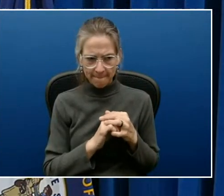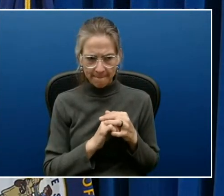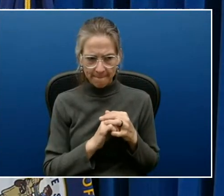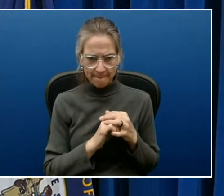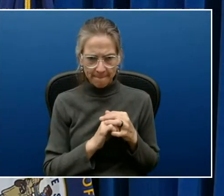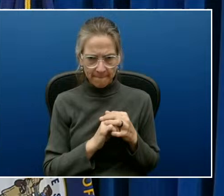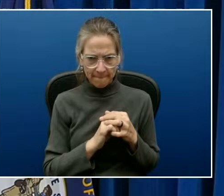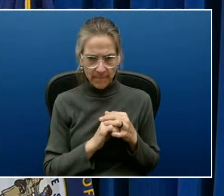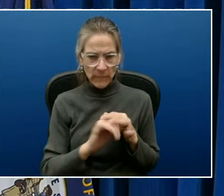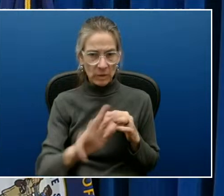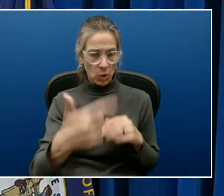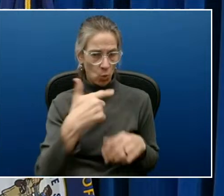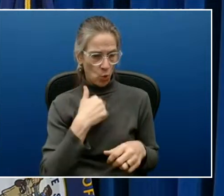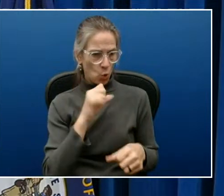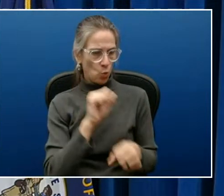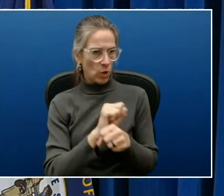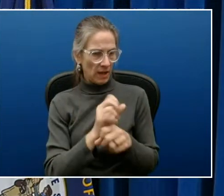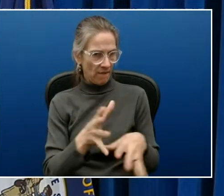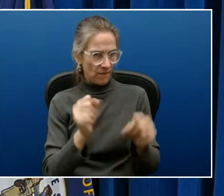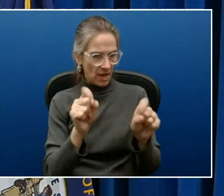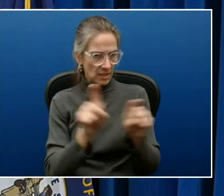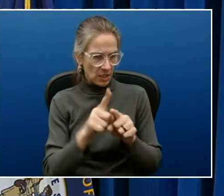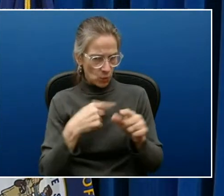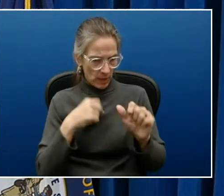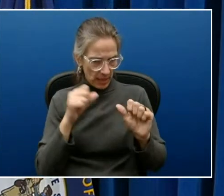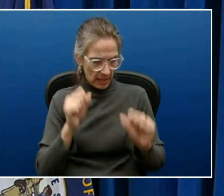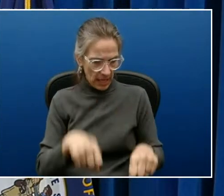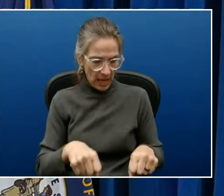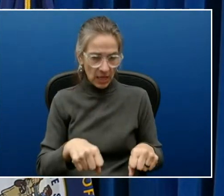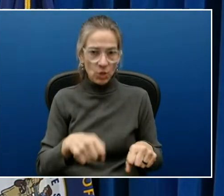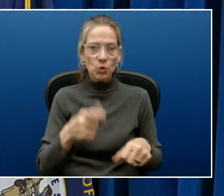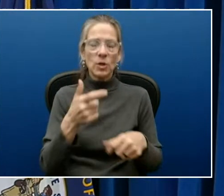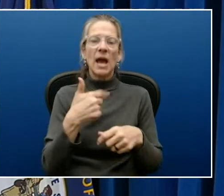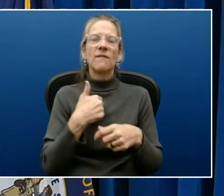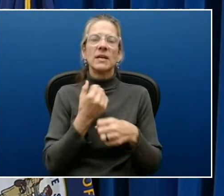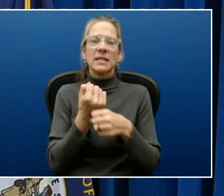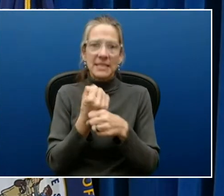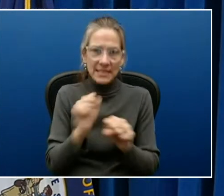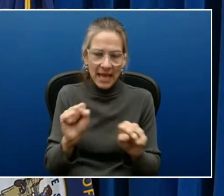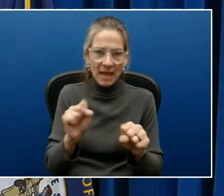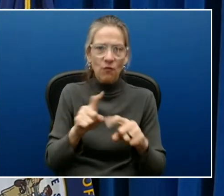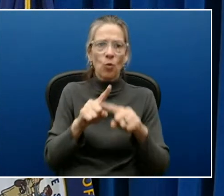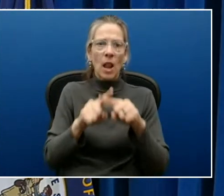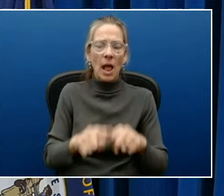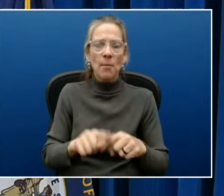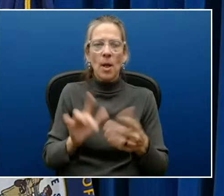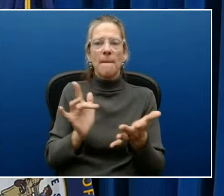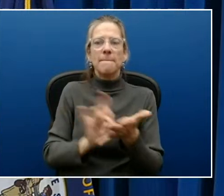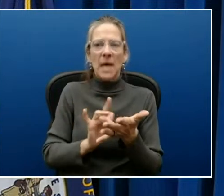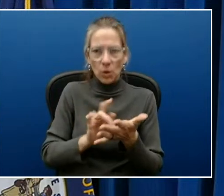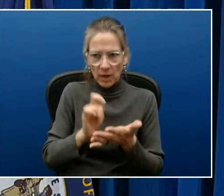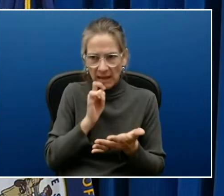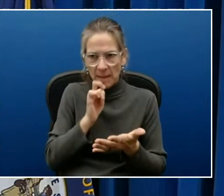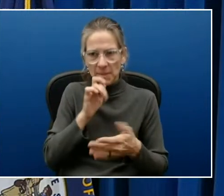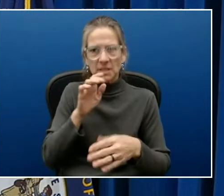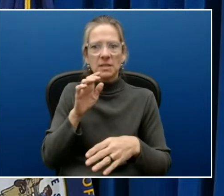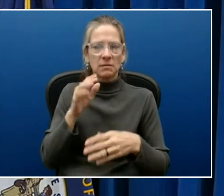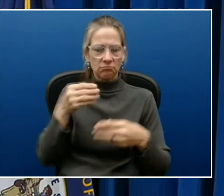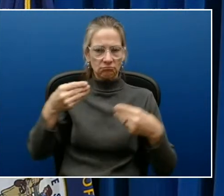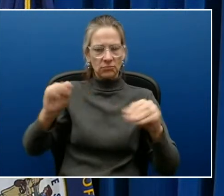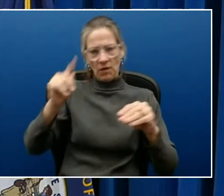Well, we are working as fast as we can to get safe, reliable medical cannabis on the shelves for those